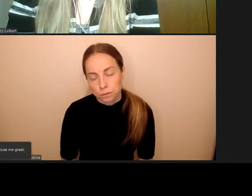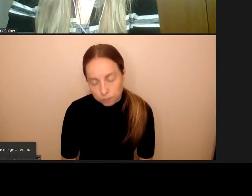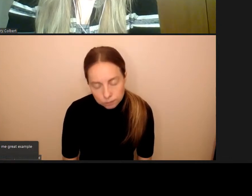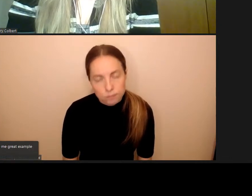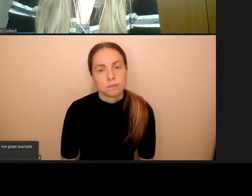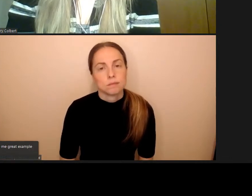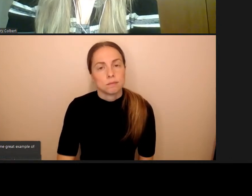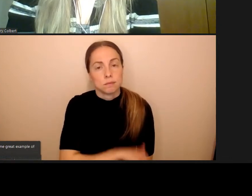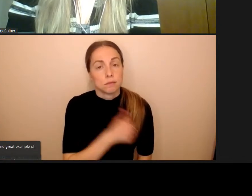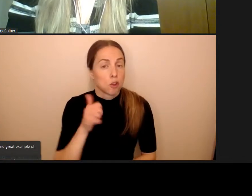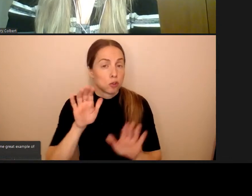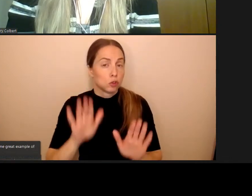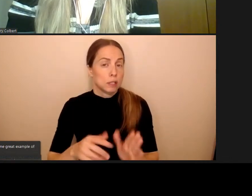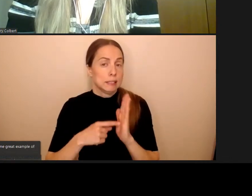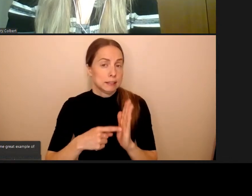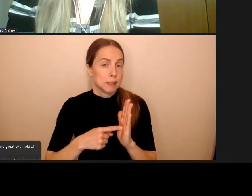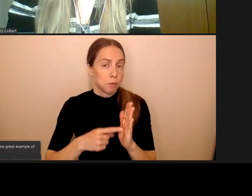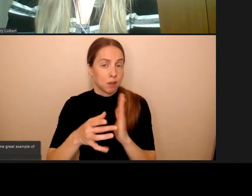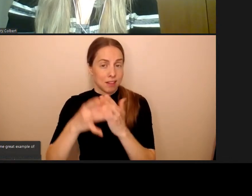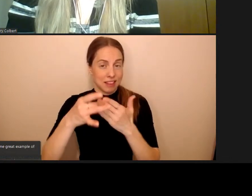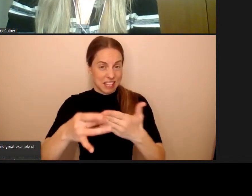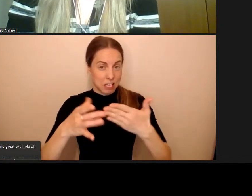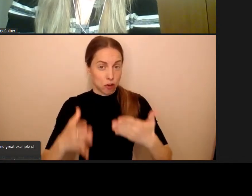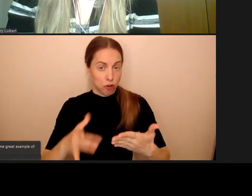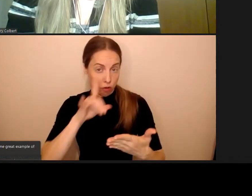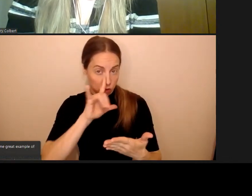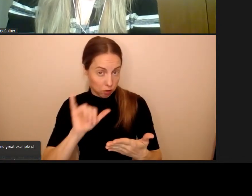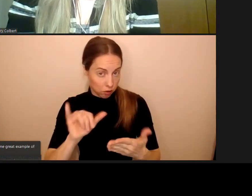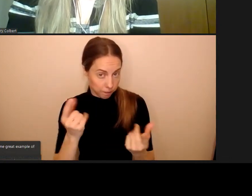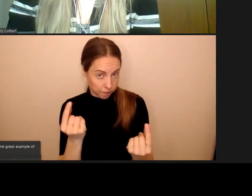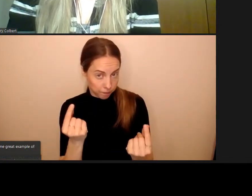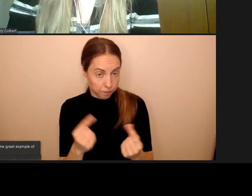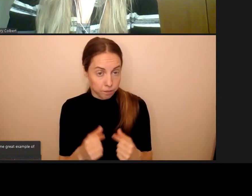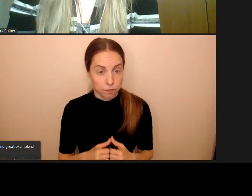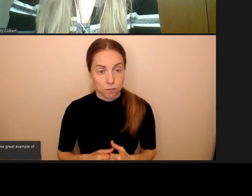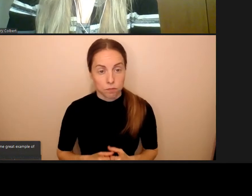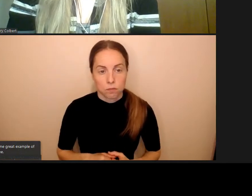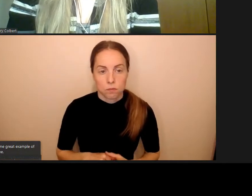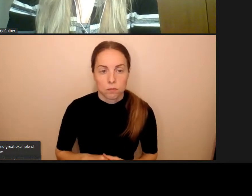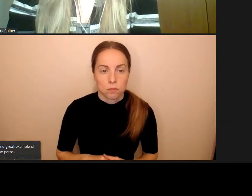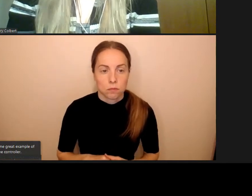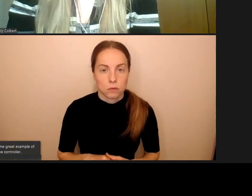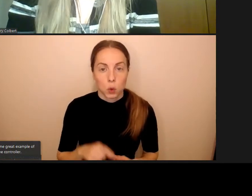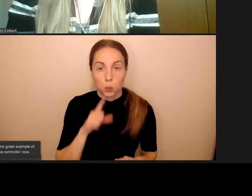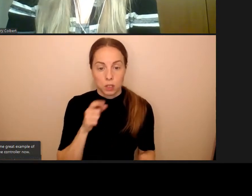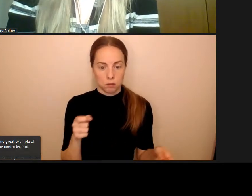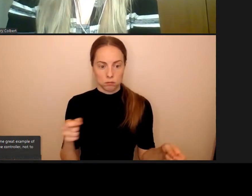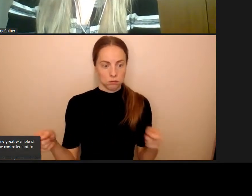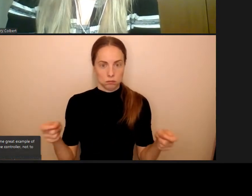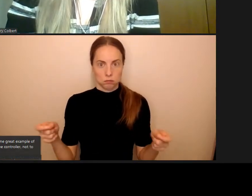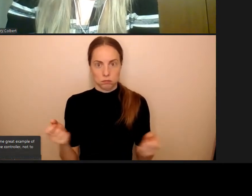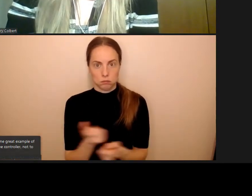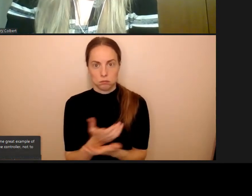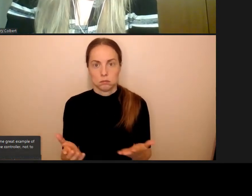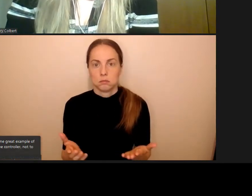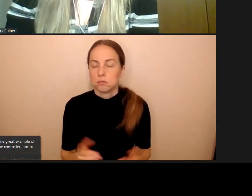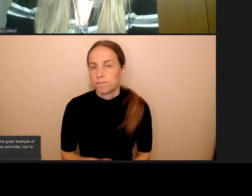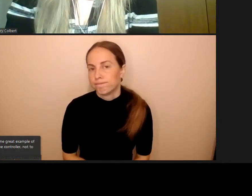example of being a leader is not to be the controller, not to be the one